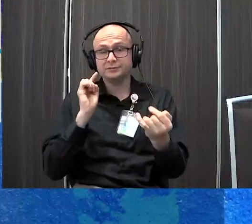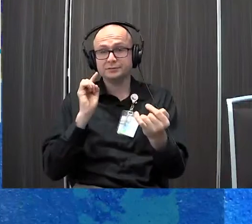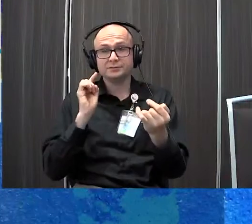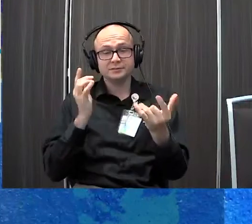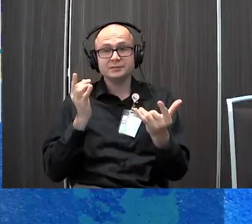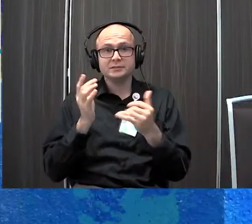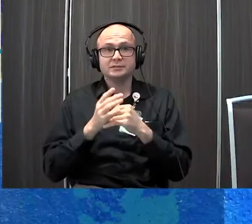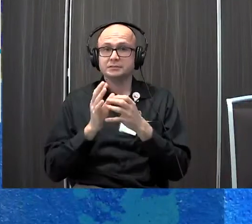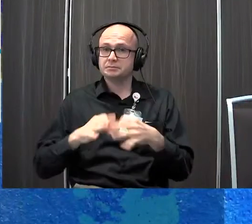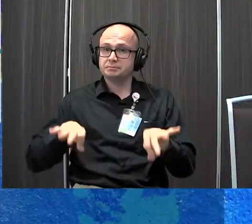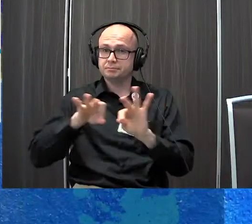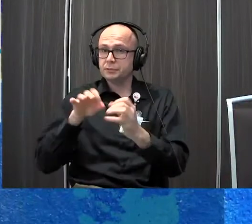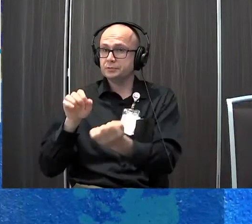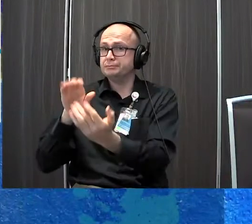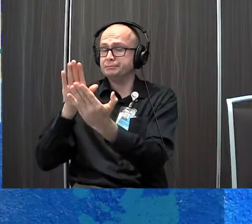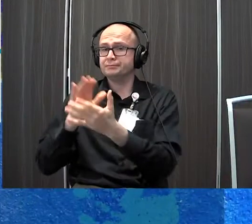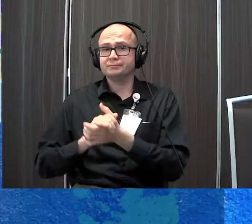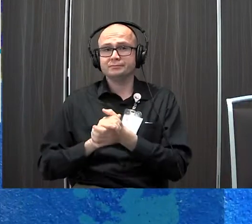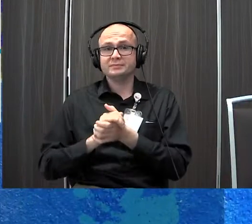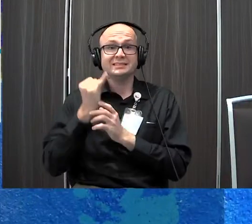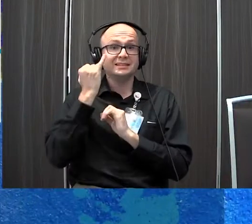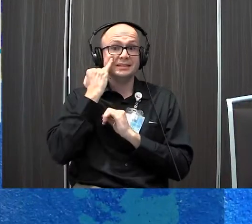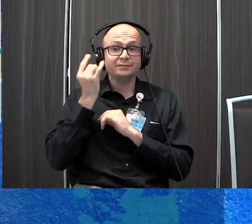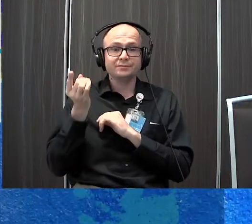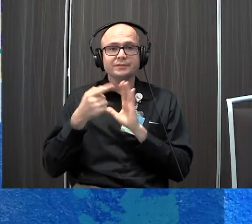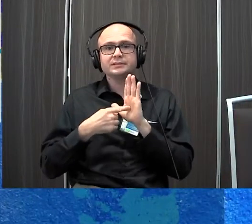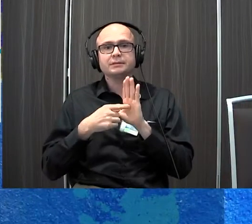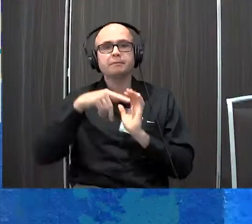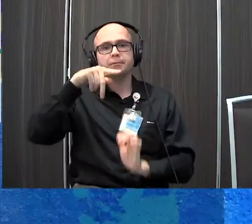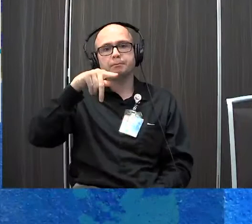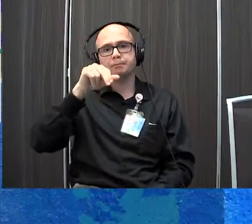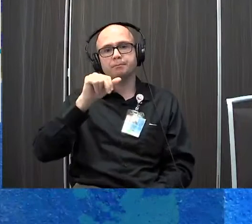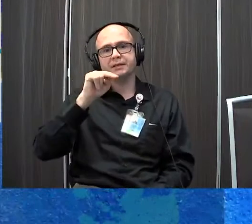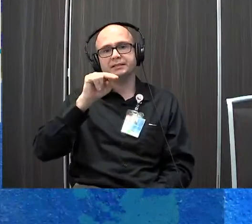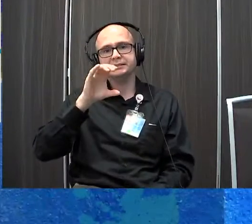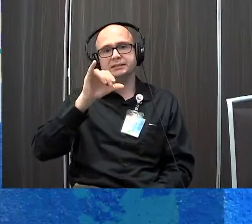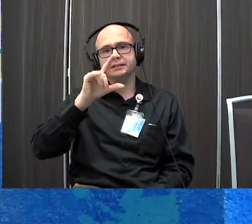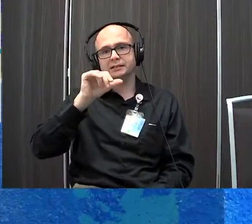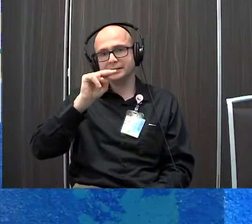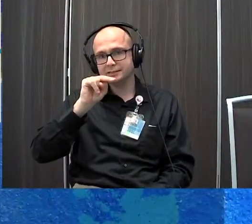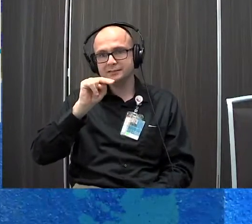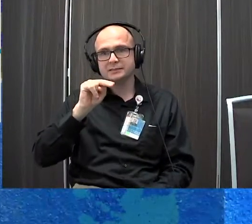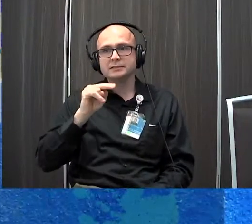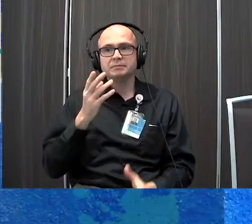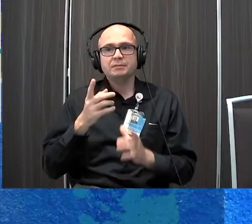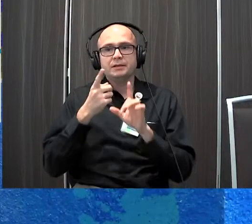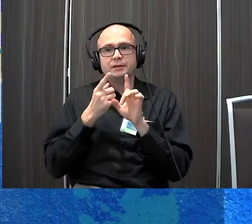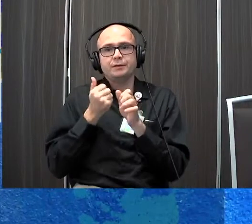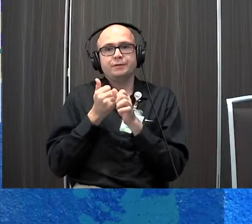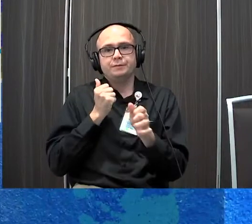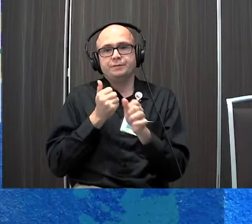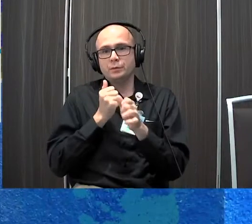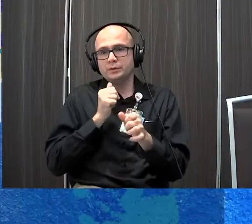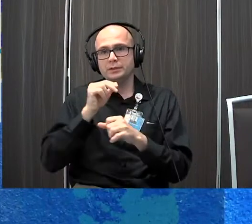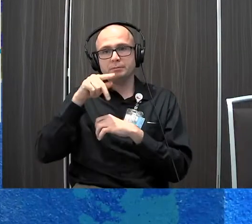addressing in our patients with CHARGE syndrome, because if they have, for example, a penicillin allergy, they may have avoidance of